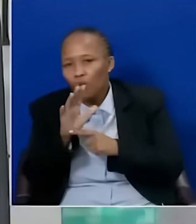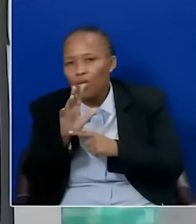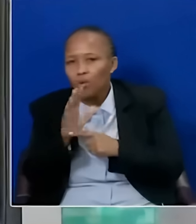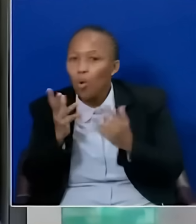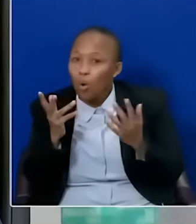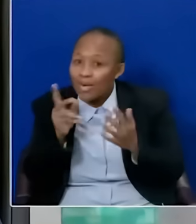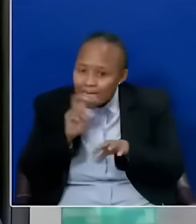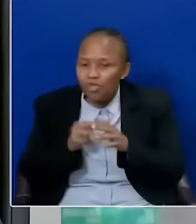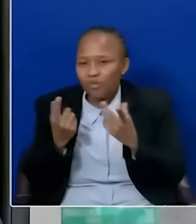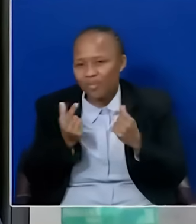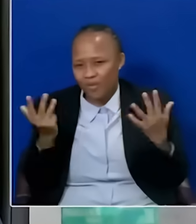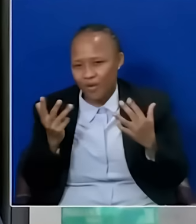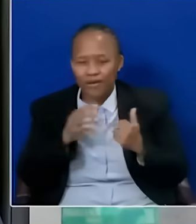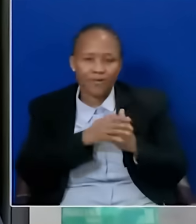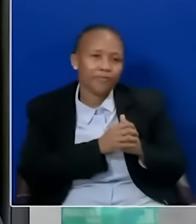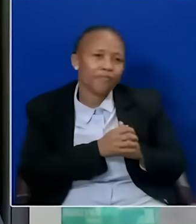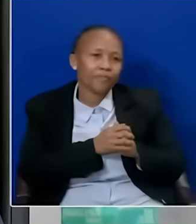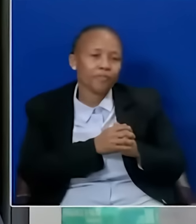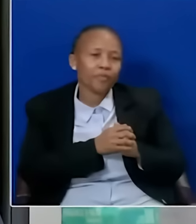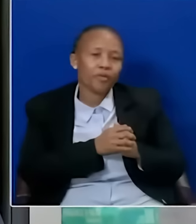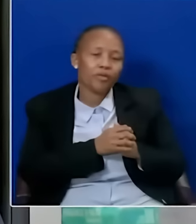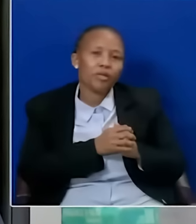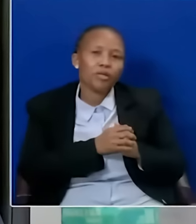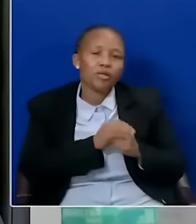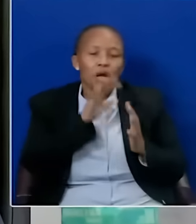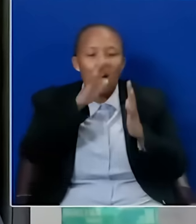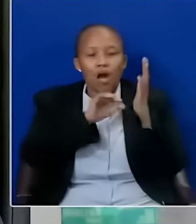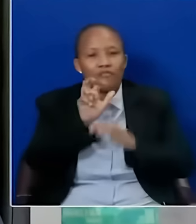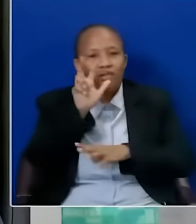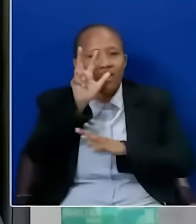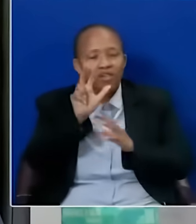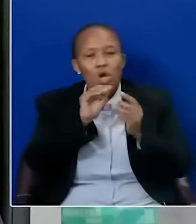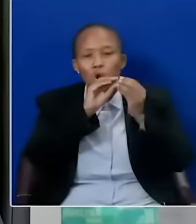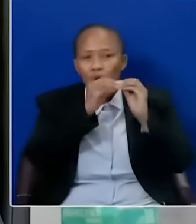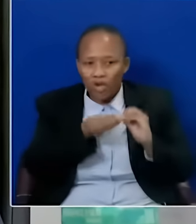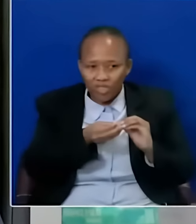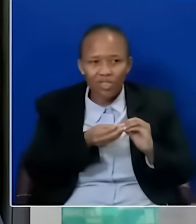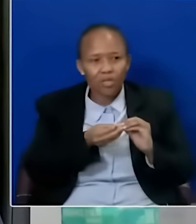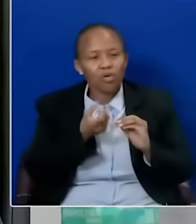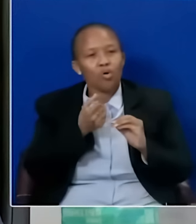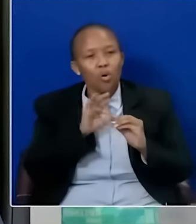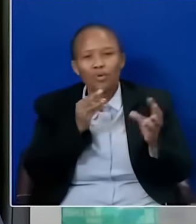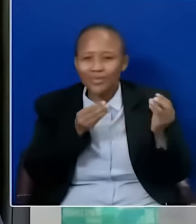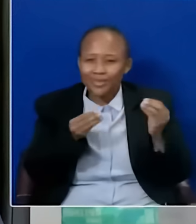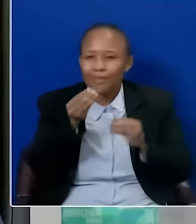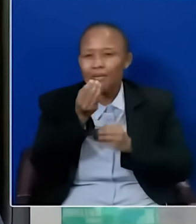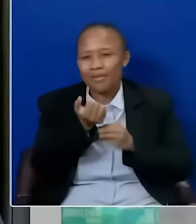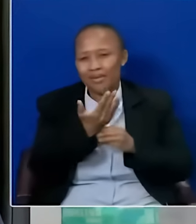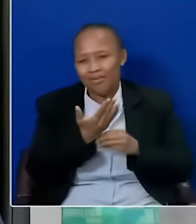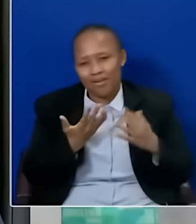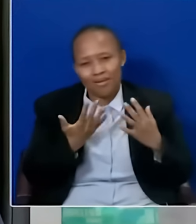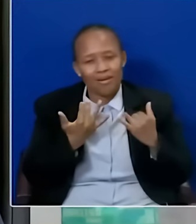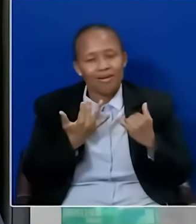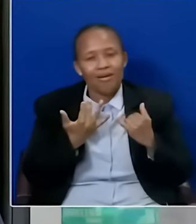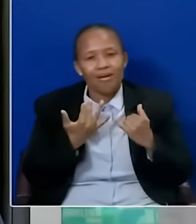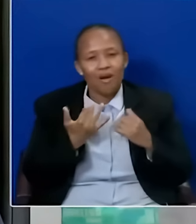Commissioner, corrections of affidavit or recall or supplementary, that is all determined by